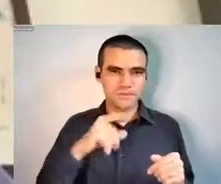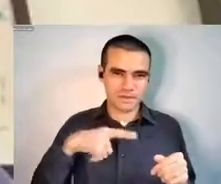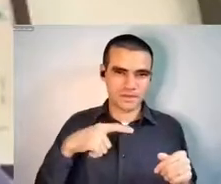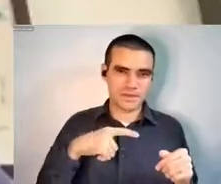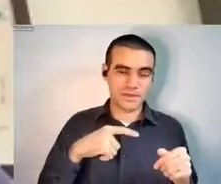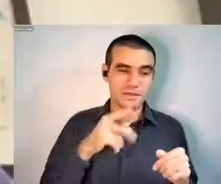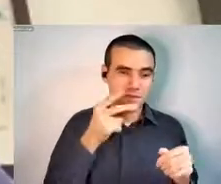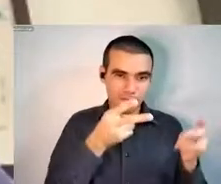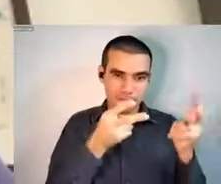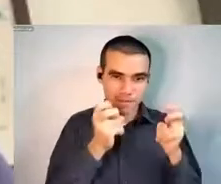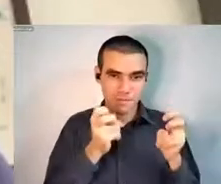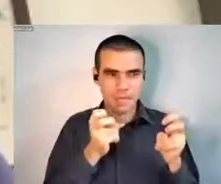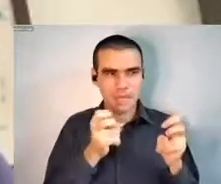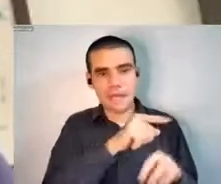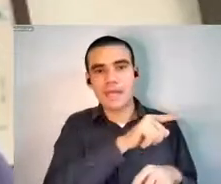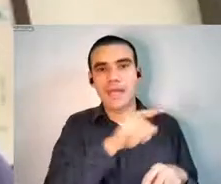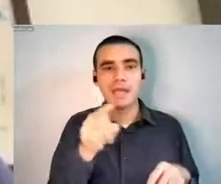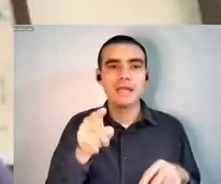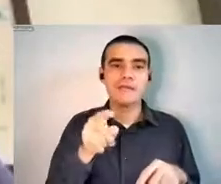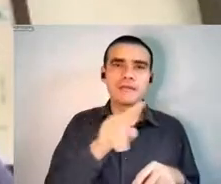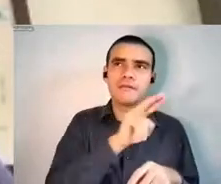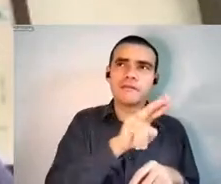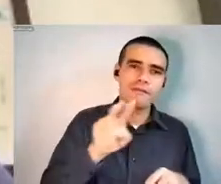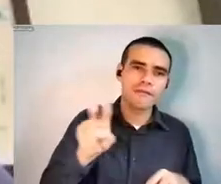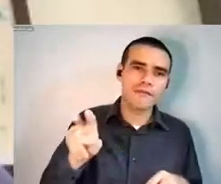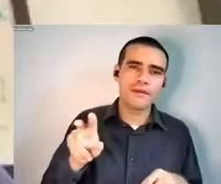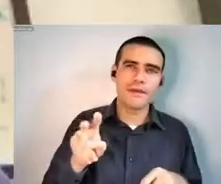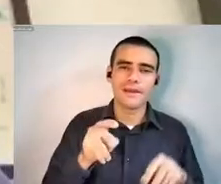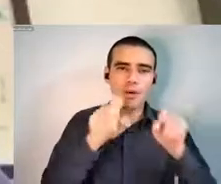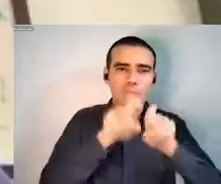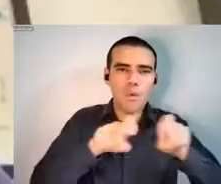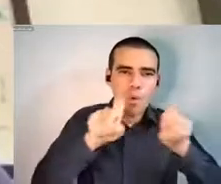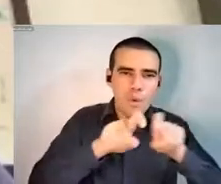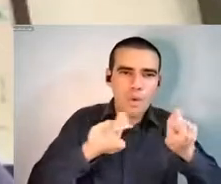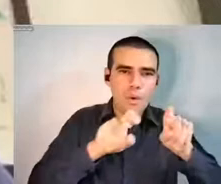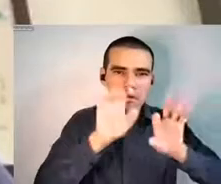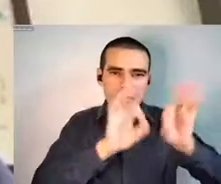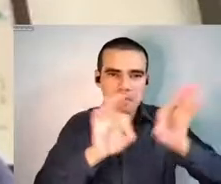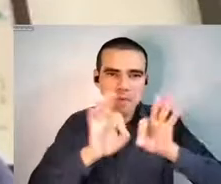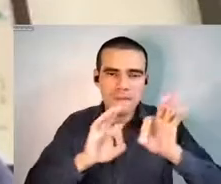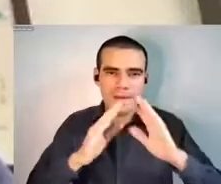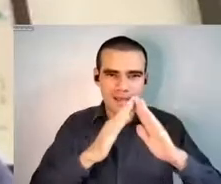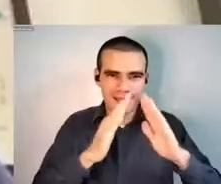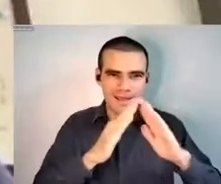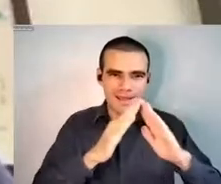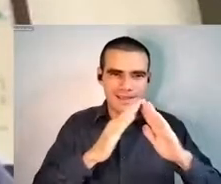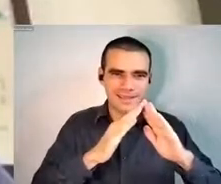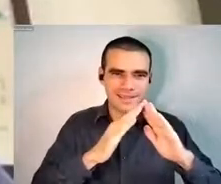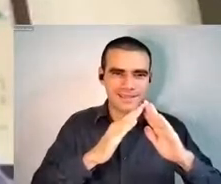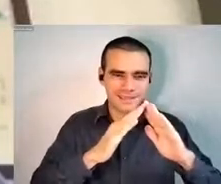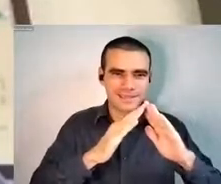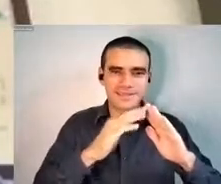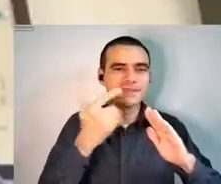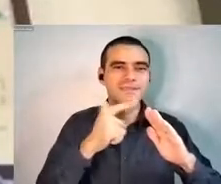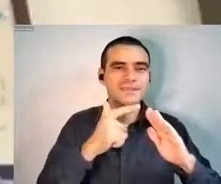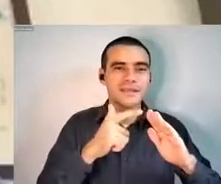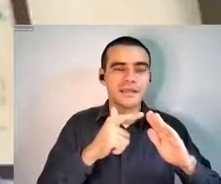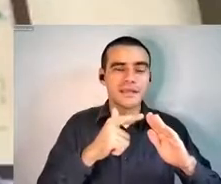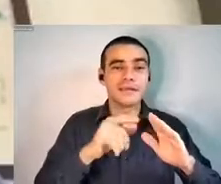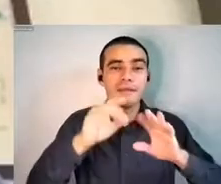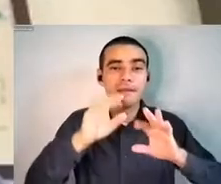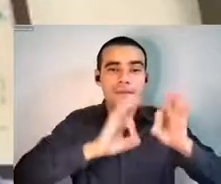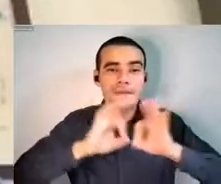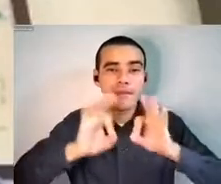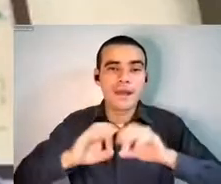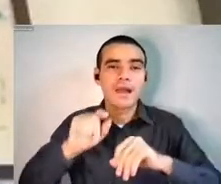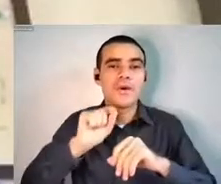the global shapers that I follow, they are not making microcomputers in their garage.